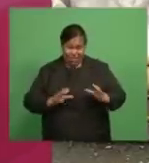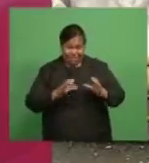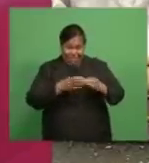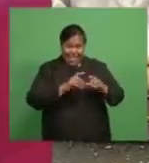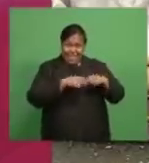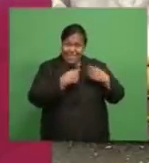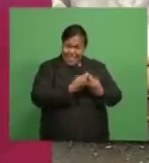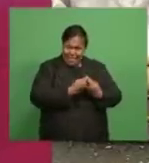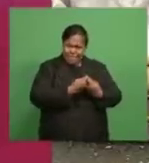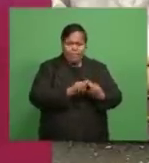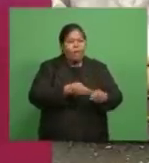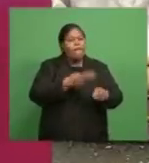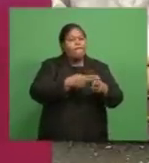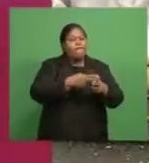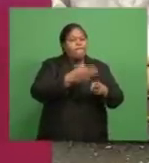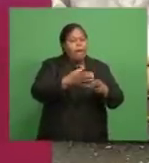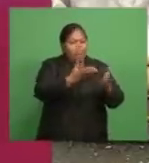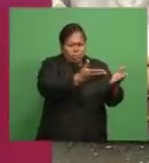to the border